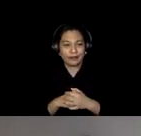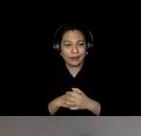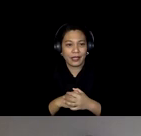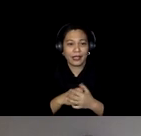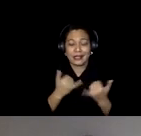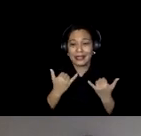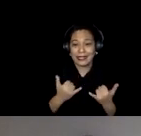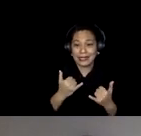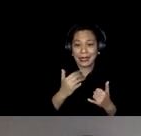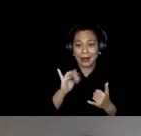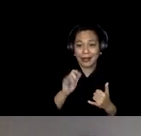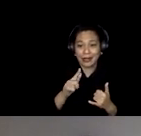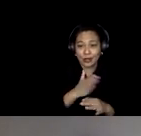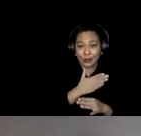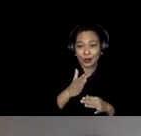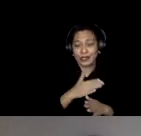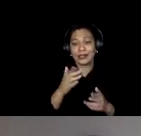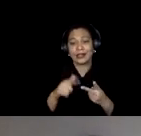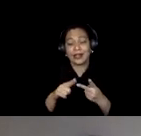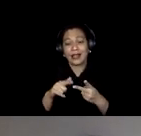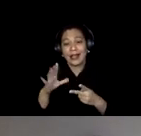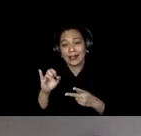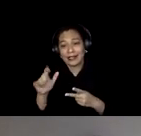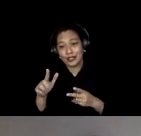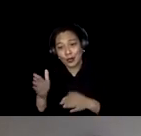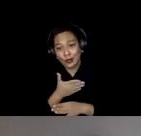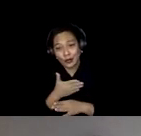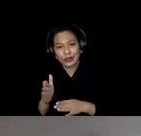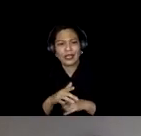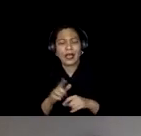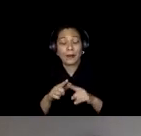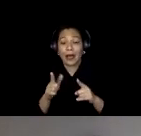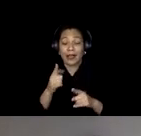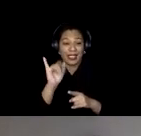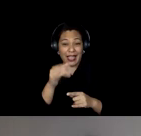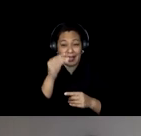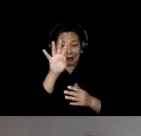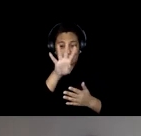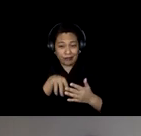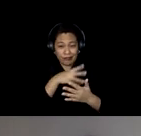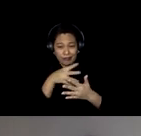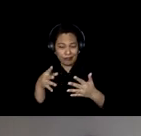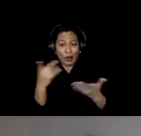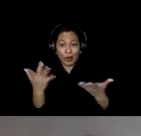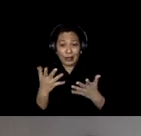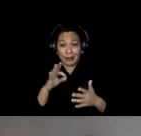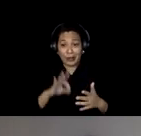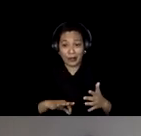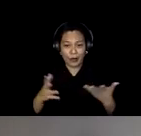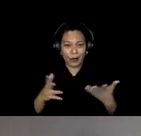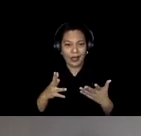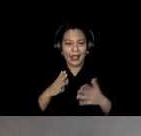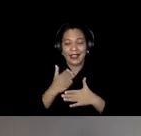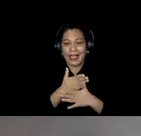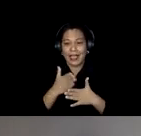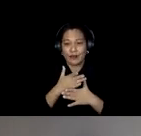contemporary classical music. What helps here is this, this column of average monthly searches. You